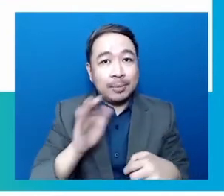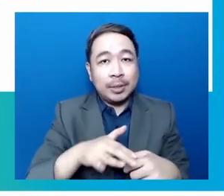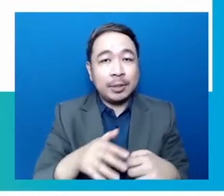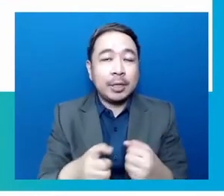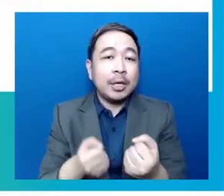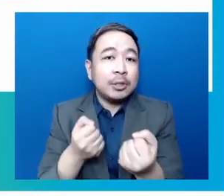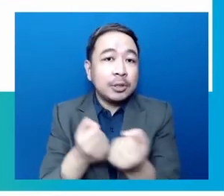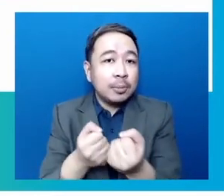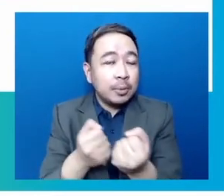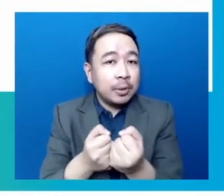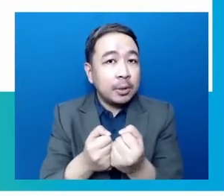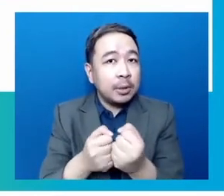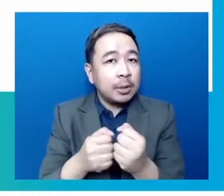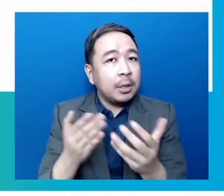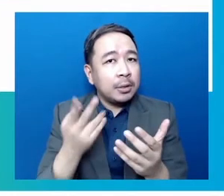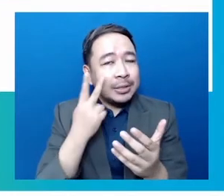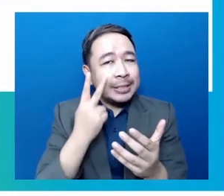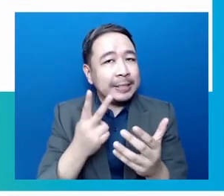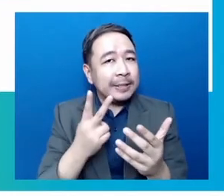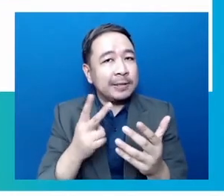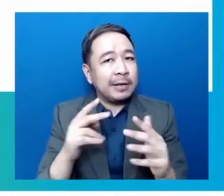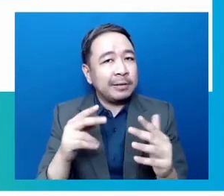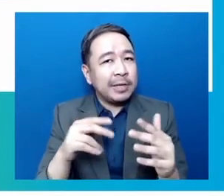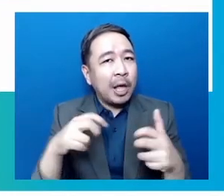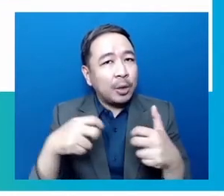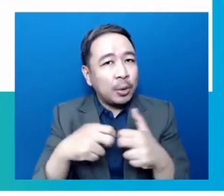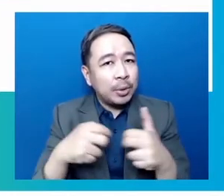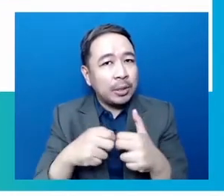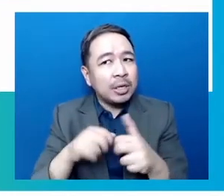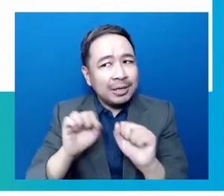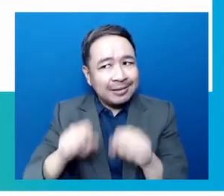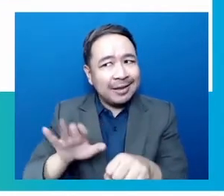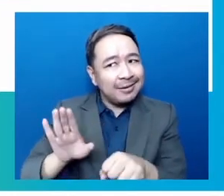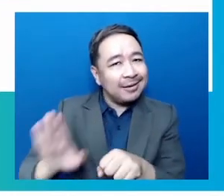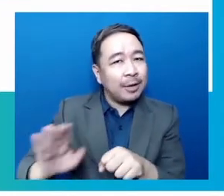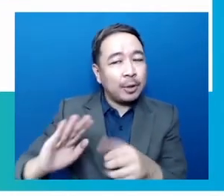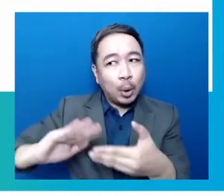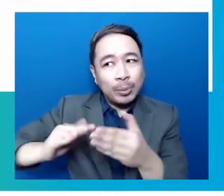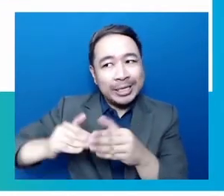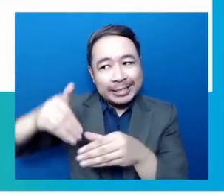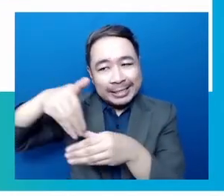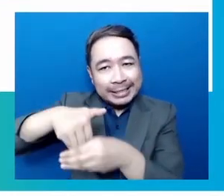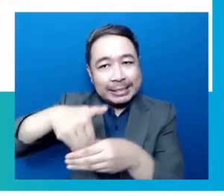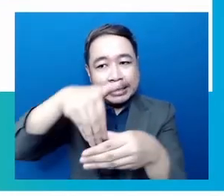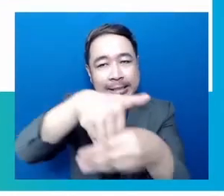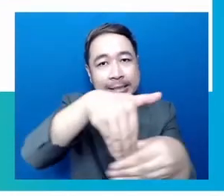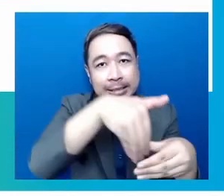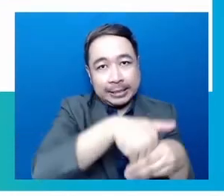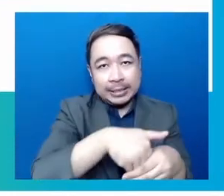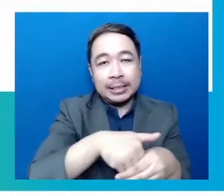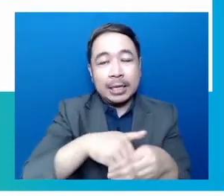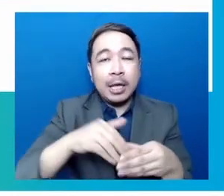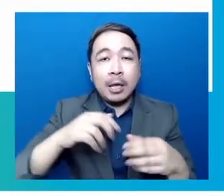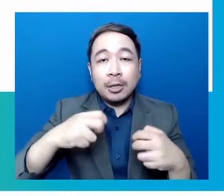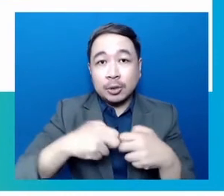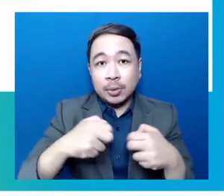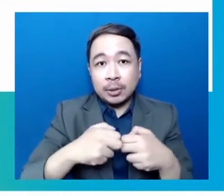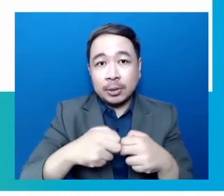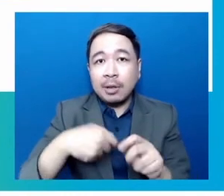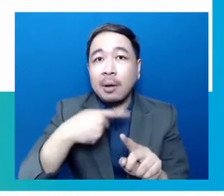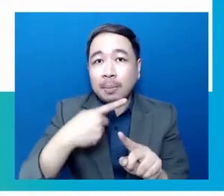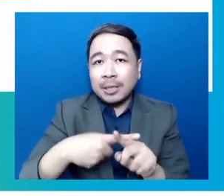grids to a smart grid so that community can generate their own electricity and evacuate the surplus to the national